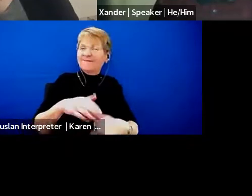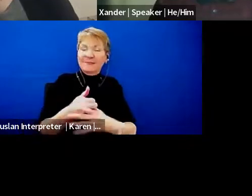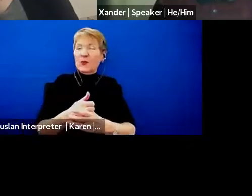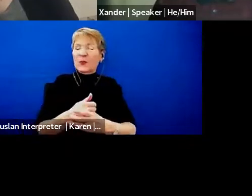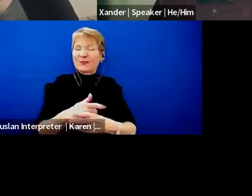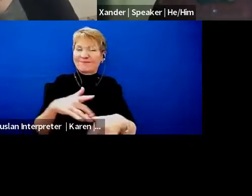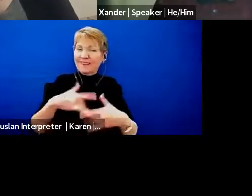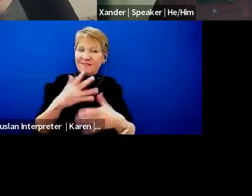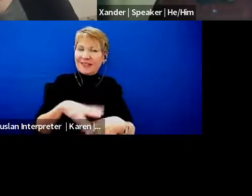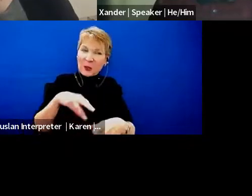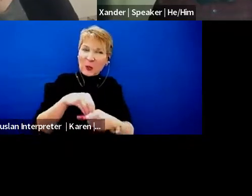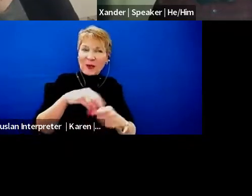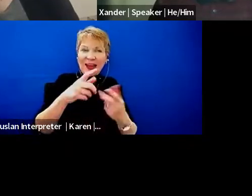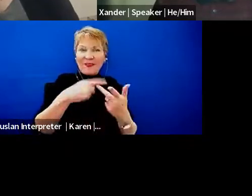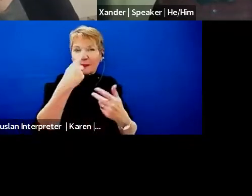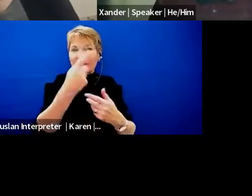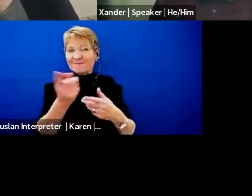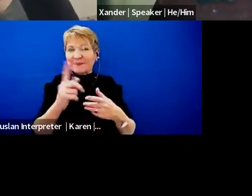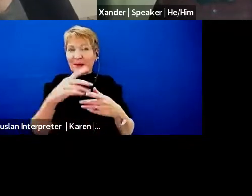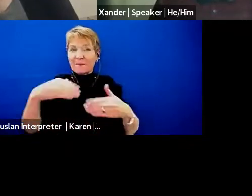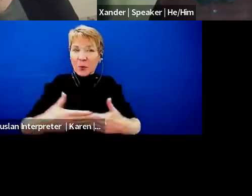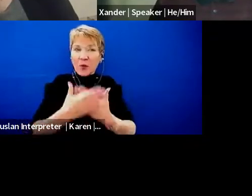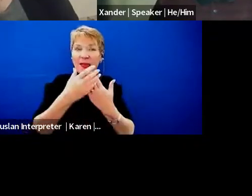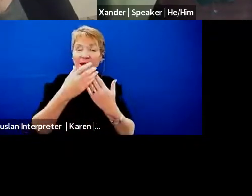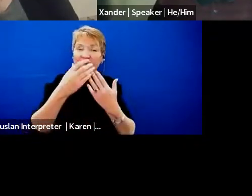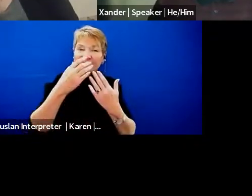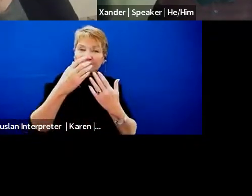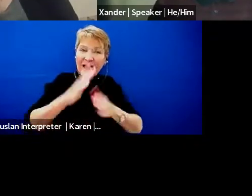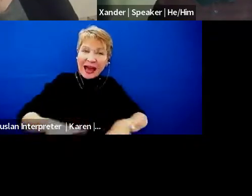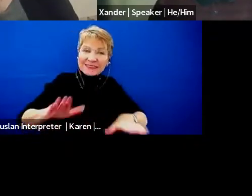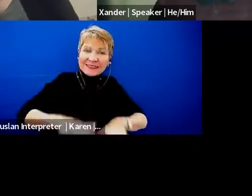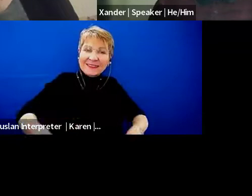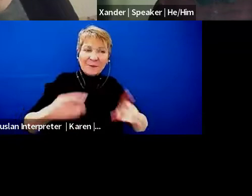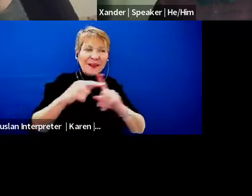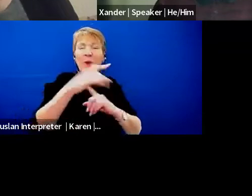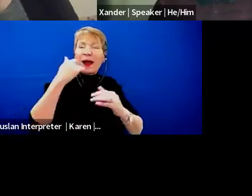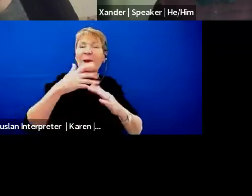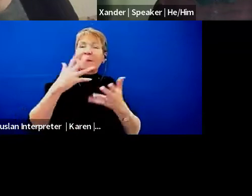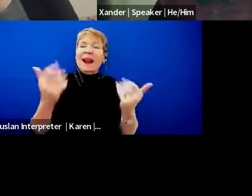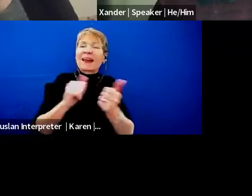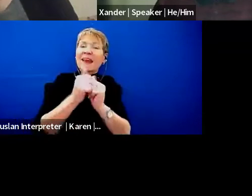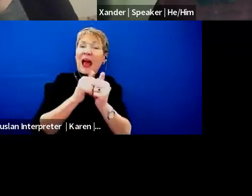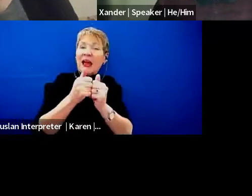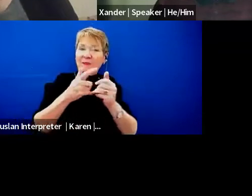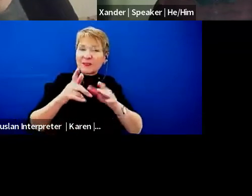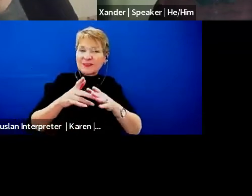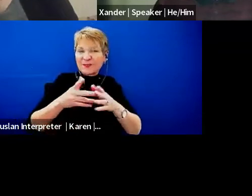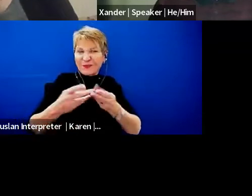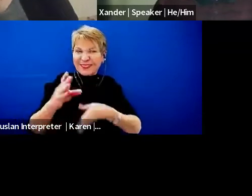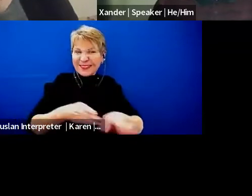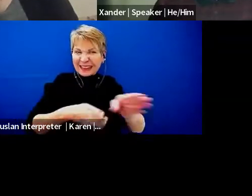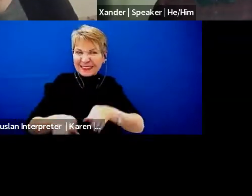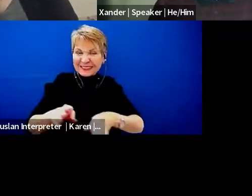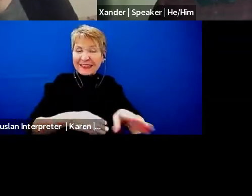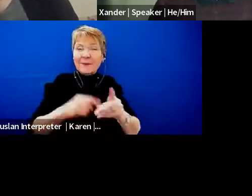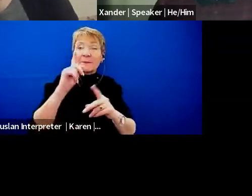included in people's birthday parties and the games that they would play on this roller skating rink. What was really great about Skate World